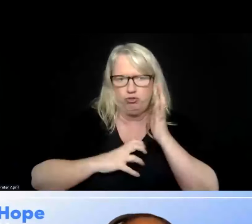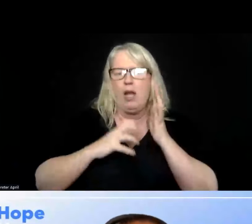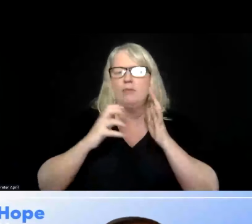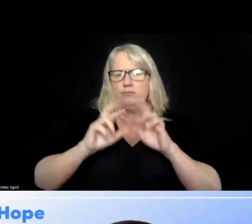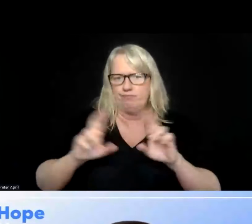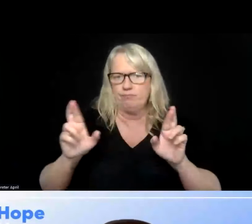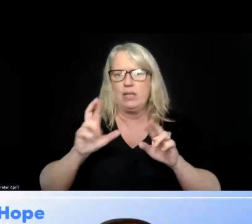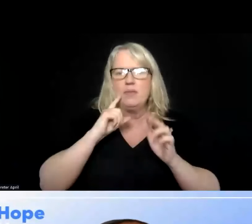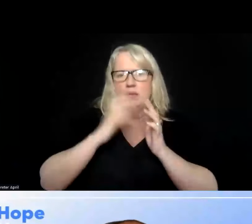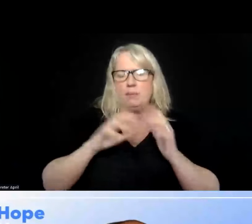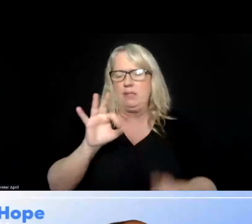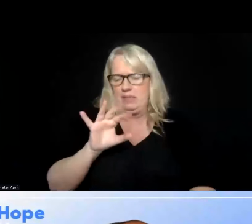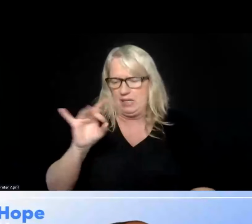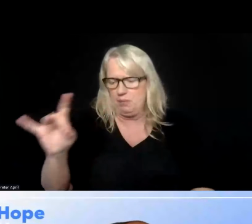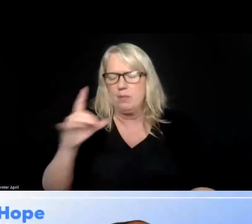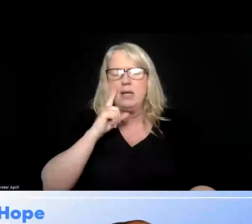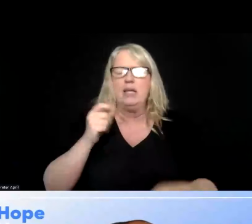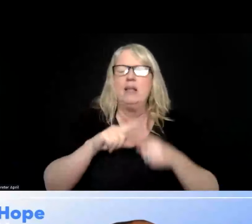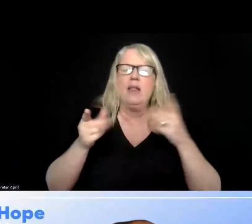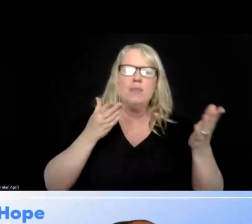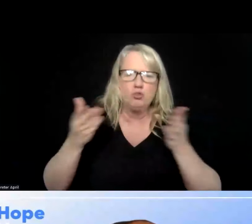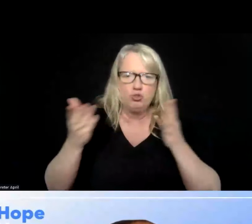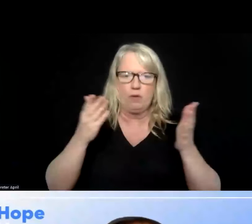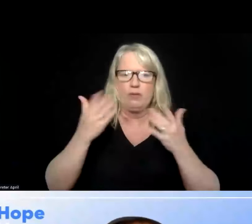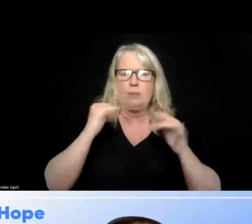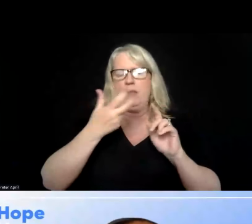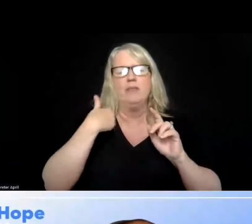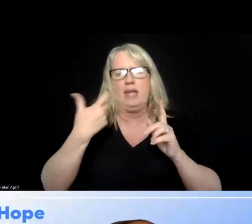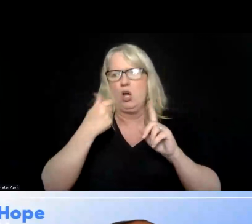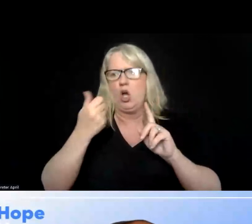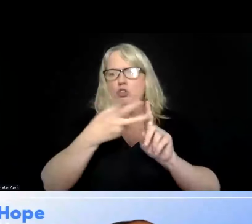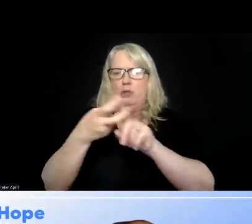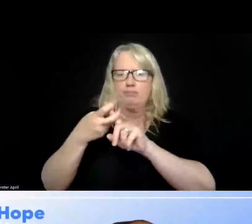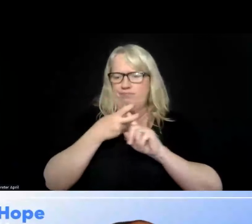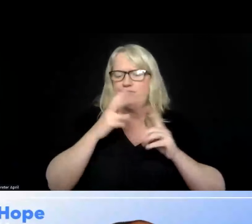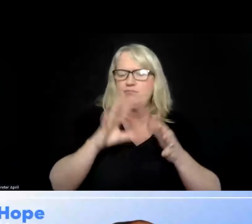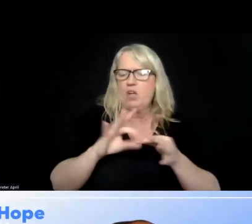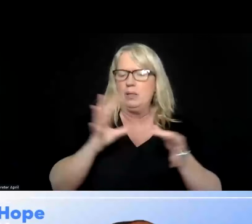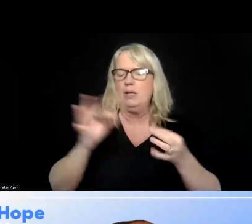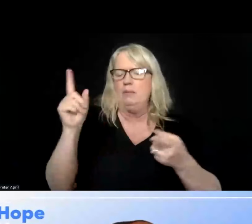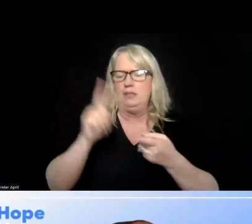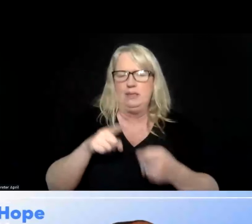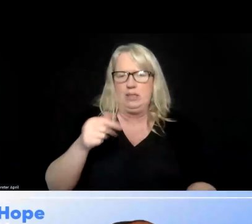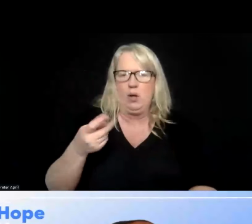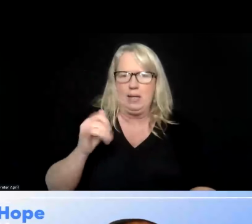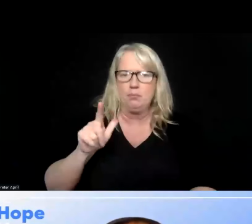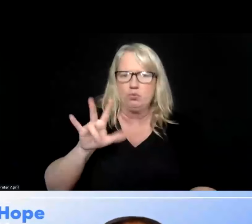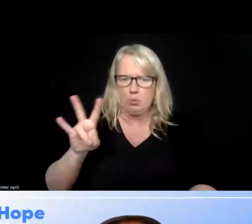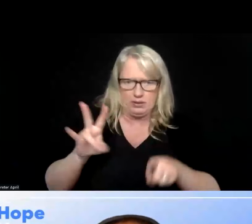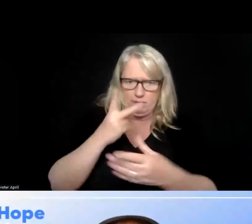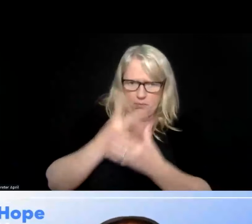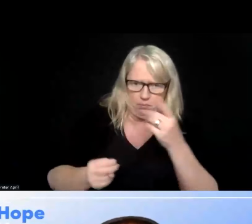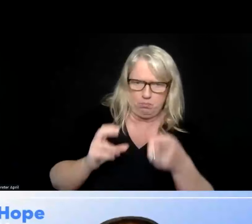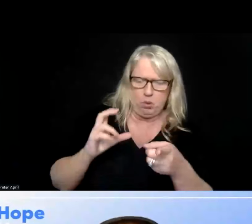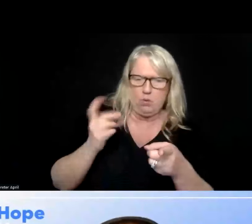which covers 988 and crisis services, and they are soliciting public comments through April 27th. So I'm going to drop the link in the chat for both the draft and the